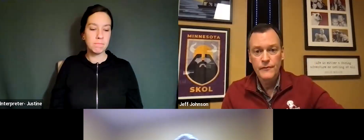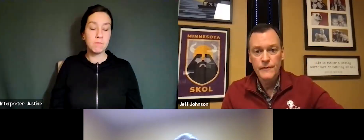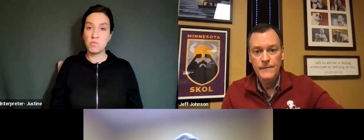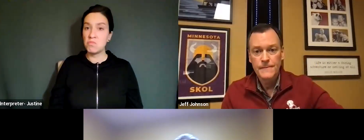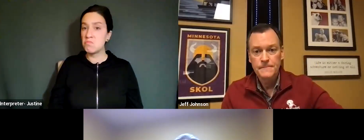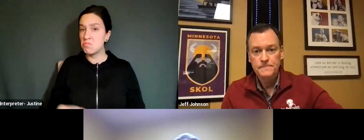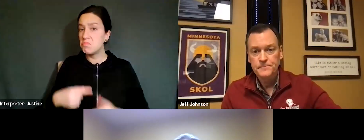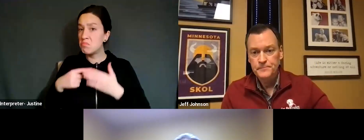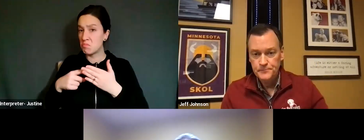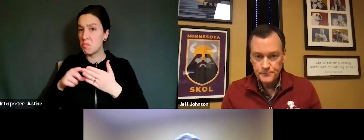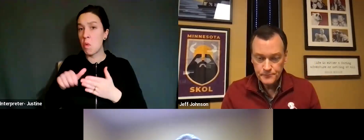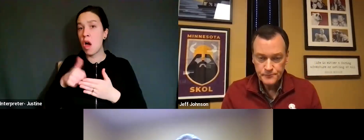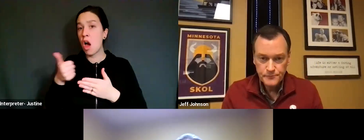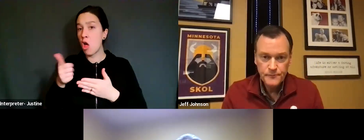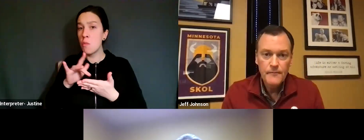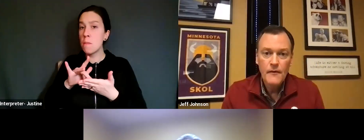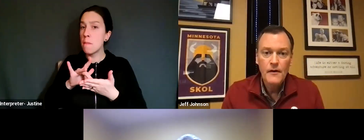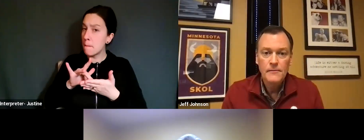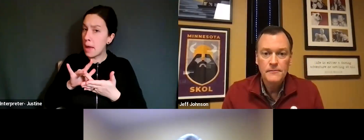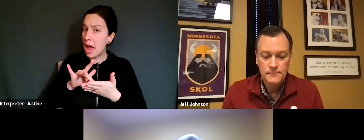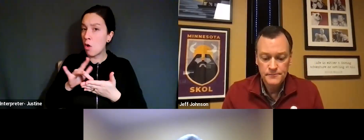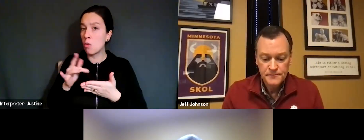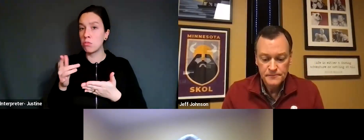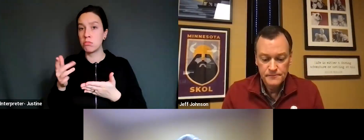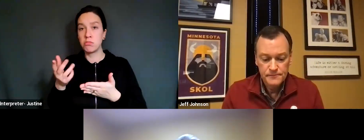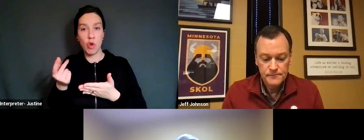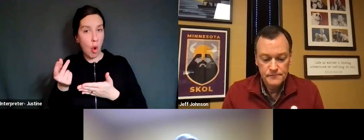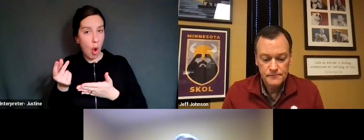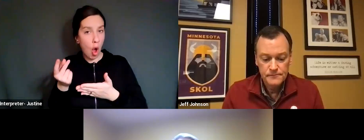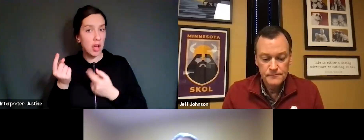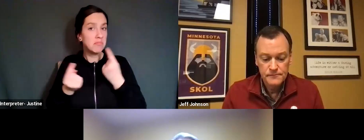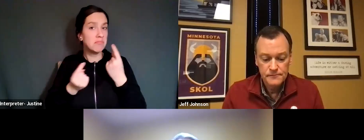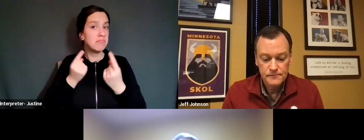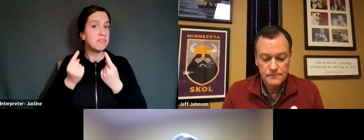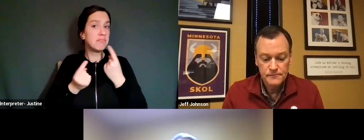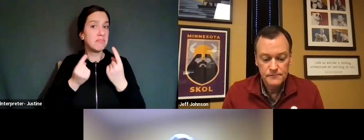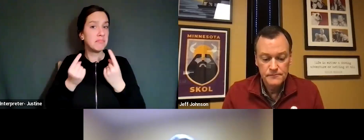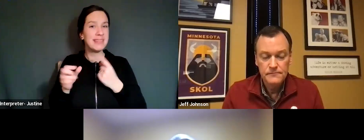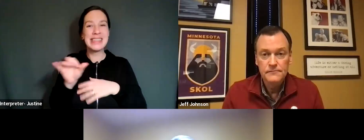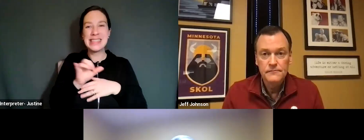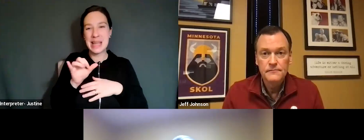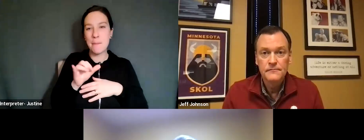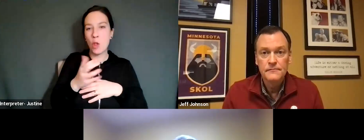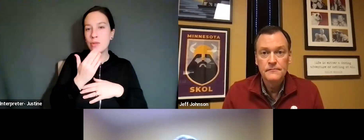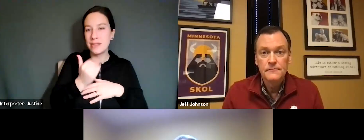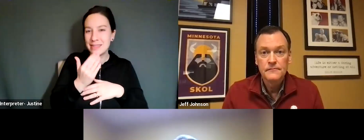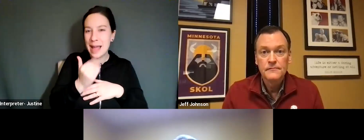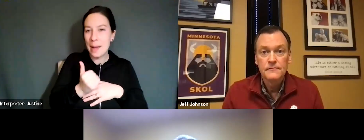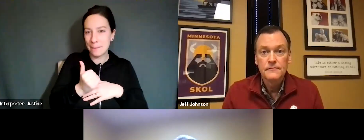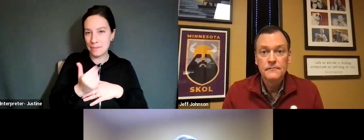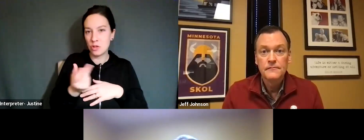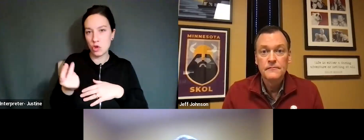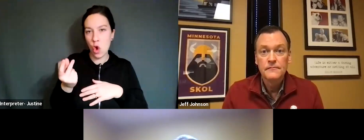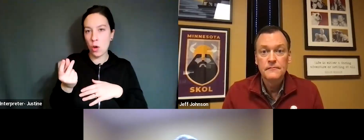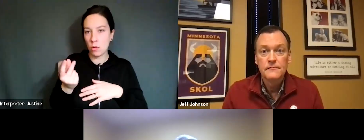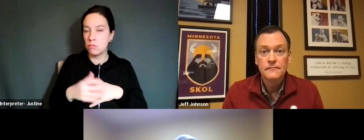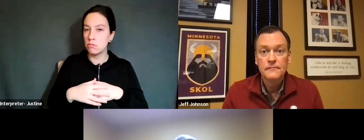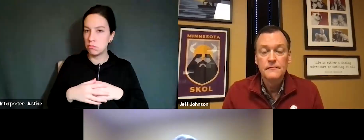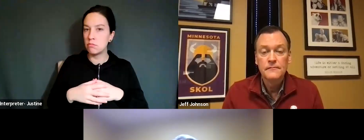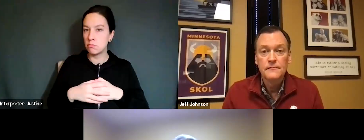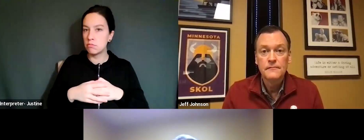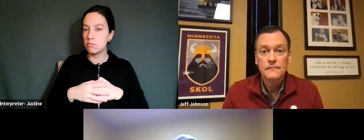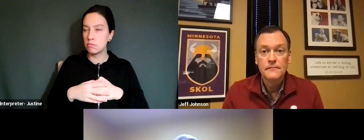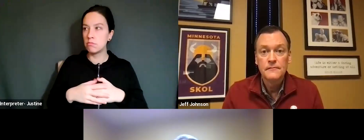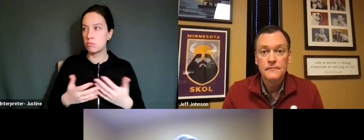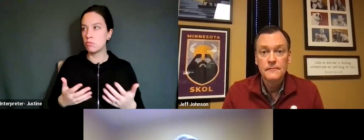other type of medical alert dogs that we're considering that would be very similar to a diabetes assist dog. So kind of training